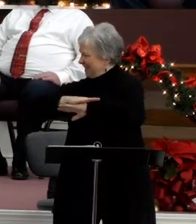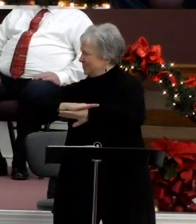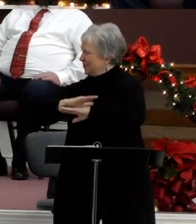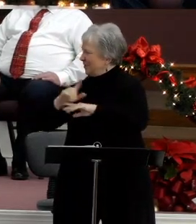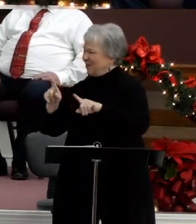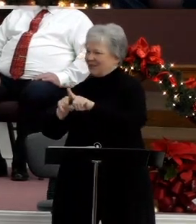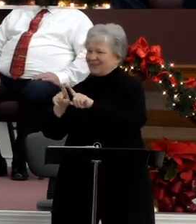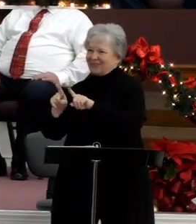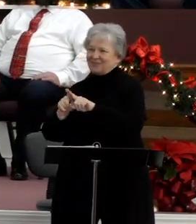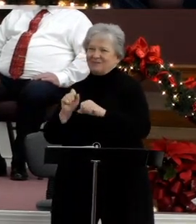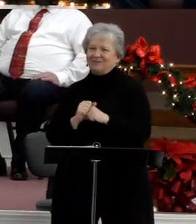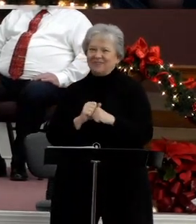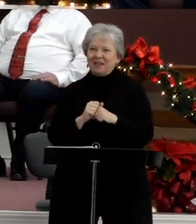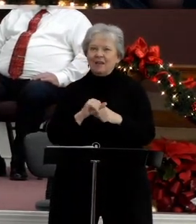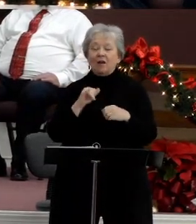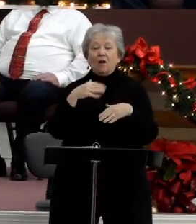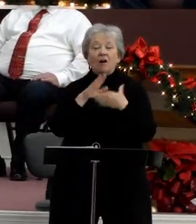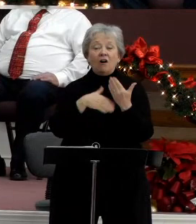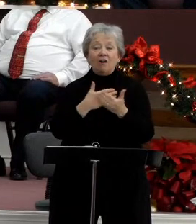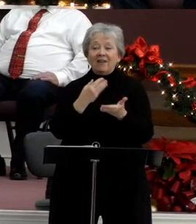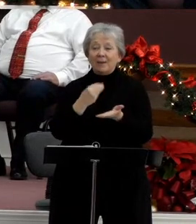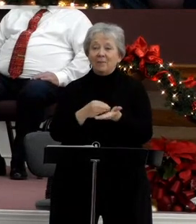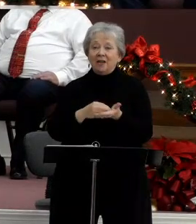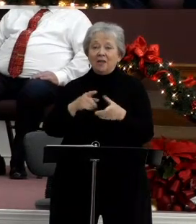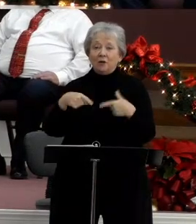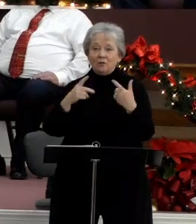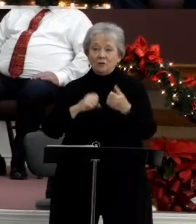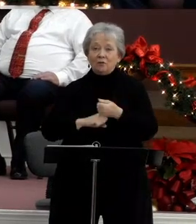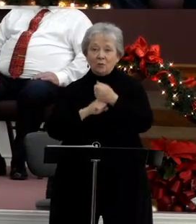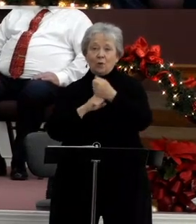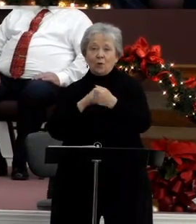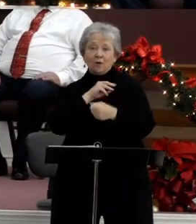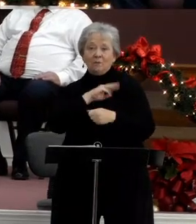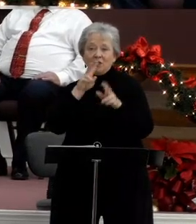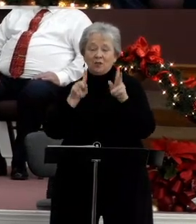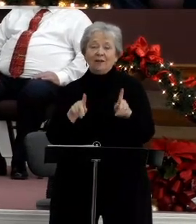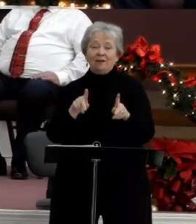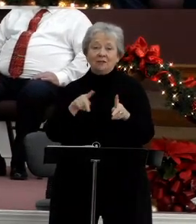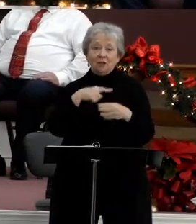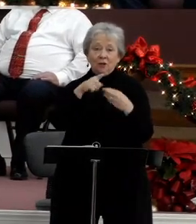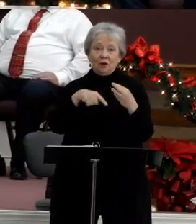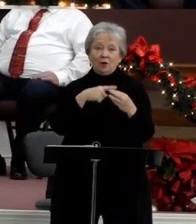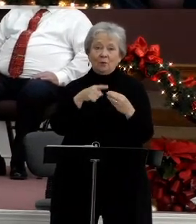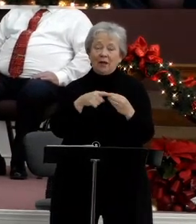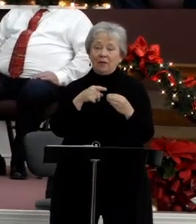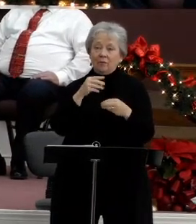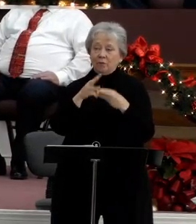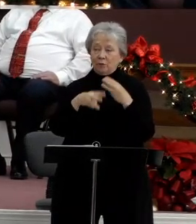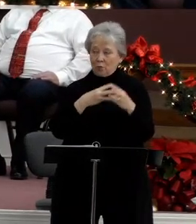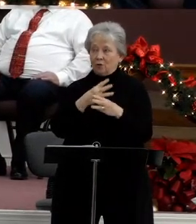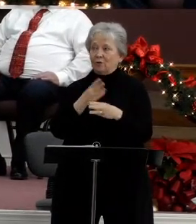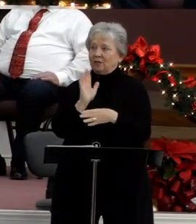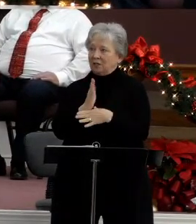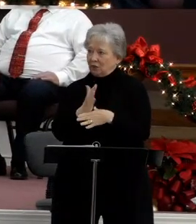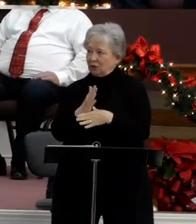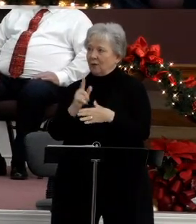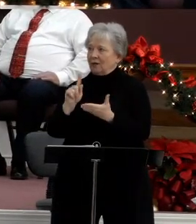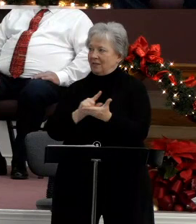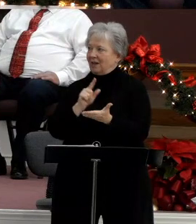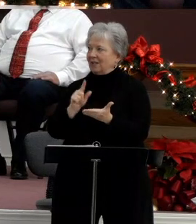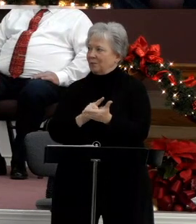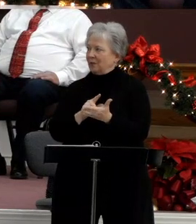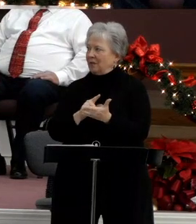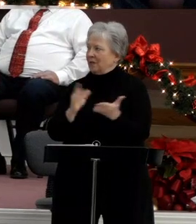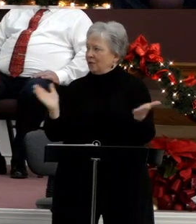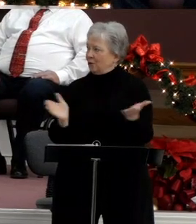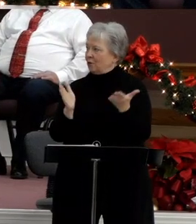for them in the vial. But that money all goes to support missionaries around the world and sharing the gospel. So I encourage you to pray about